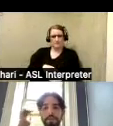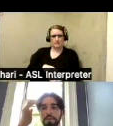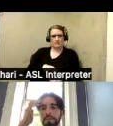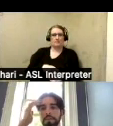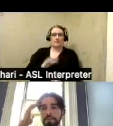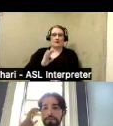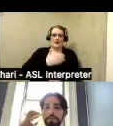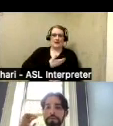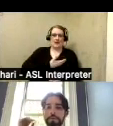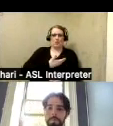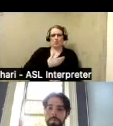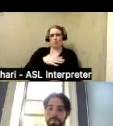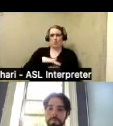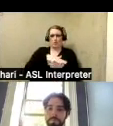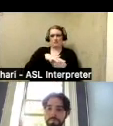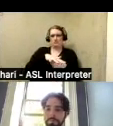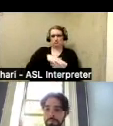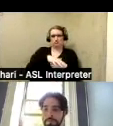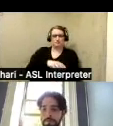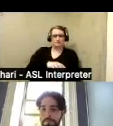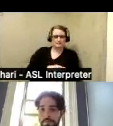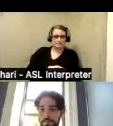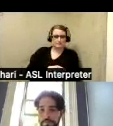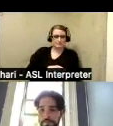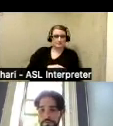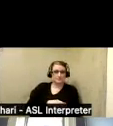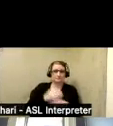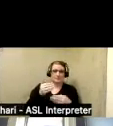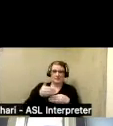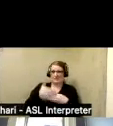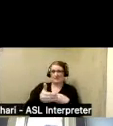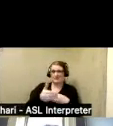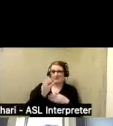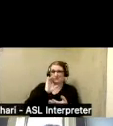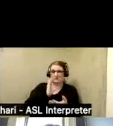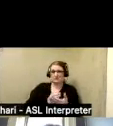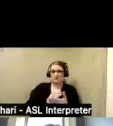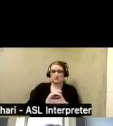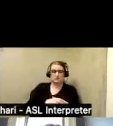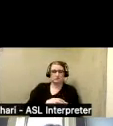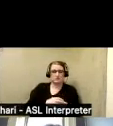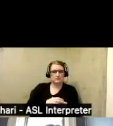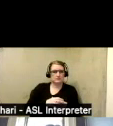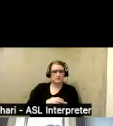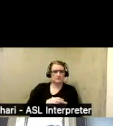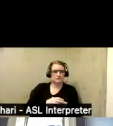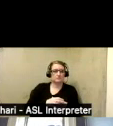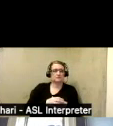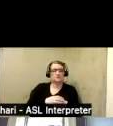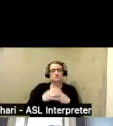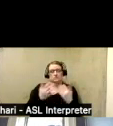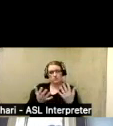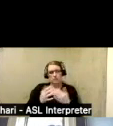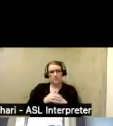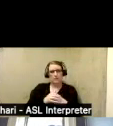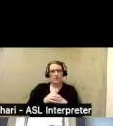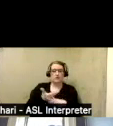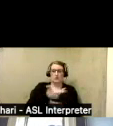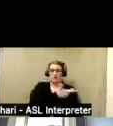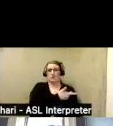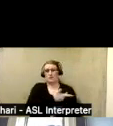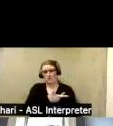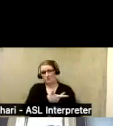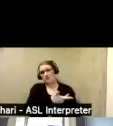and our location. Warren, you want to go to the next slide? So the 3 of